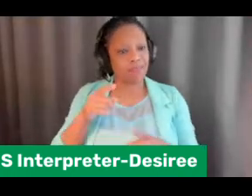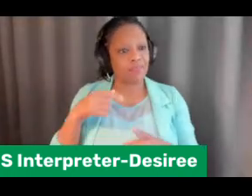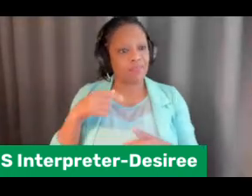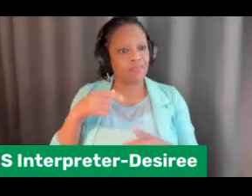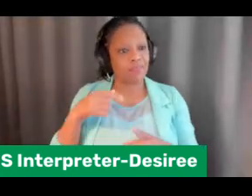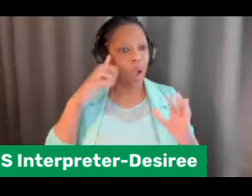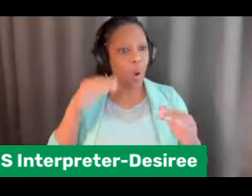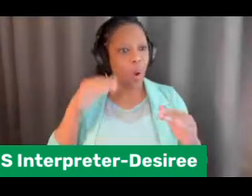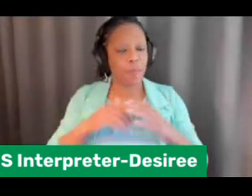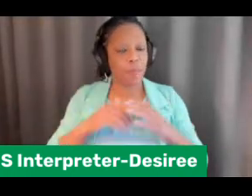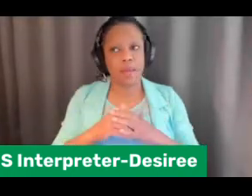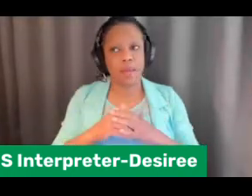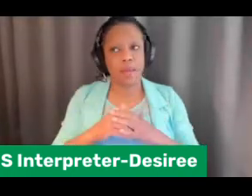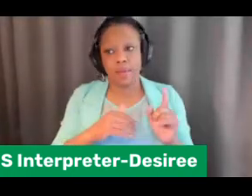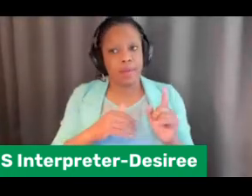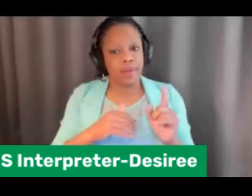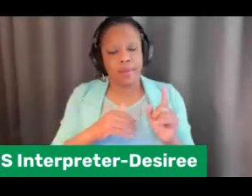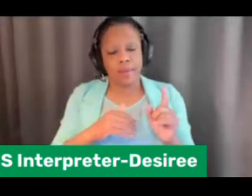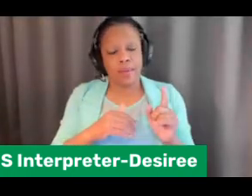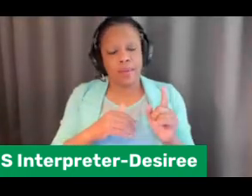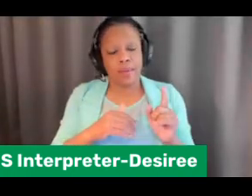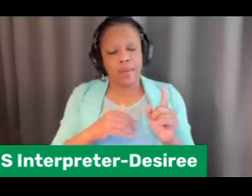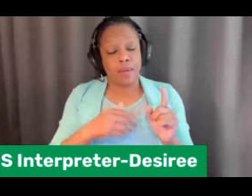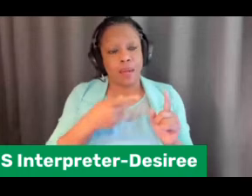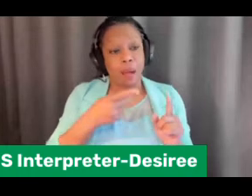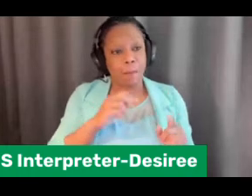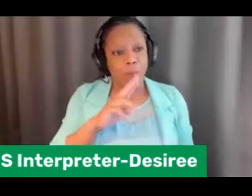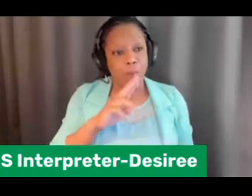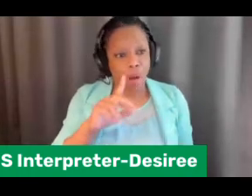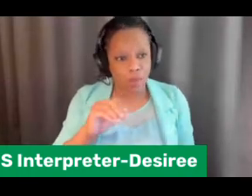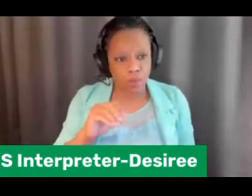work is, Paulo Freire would say, in our